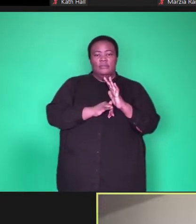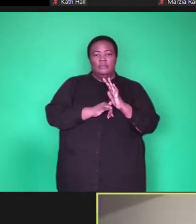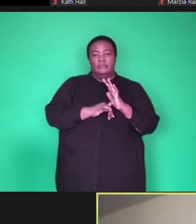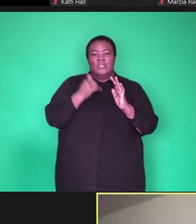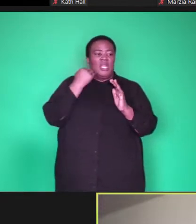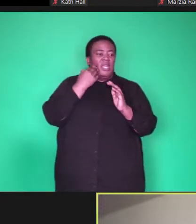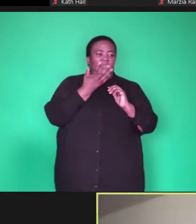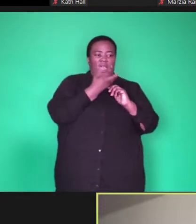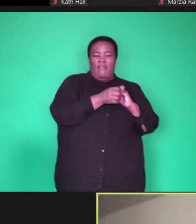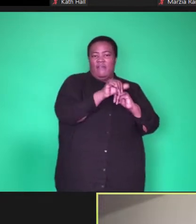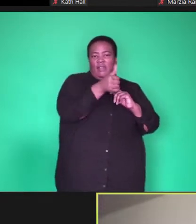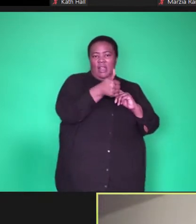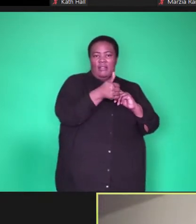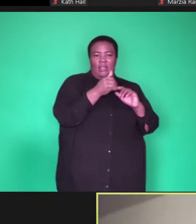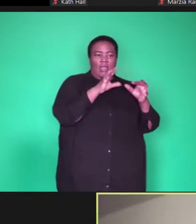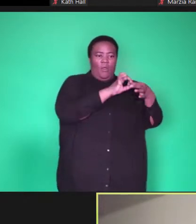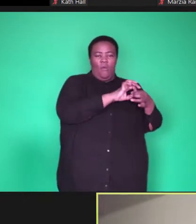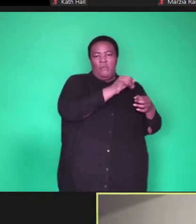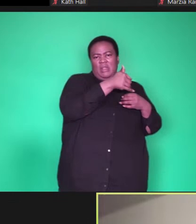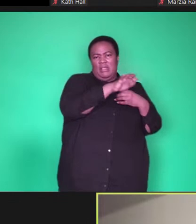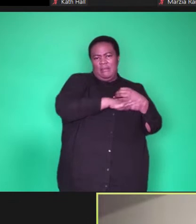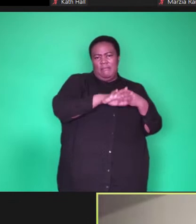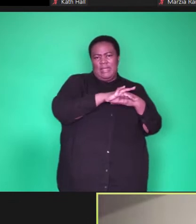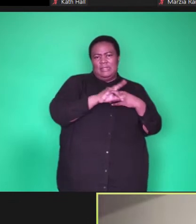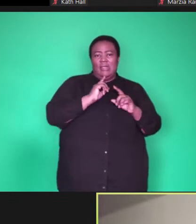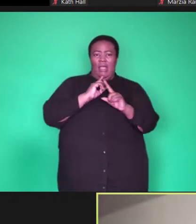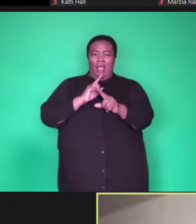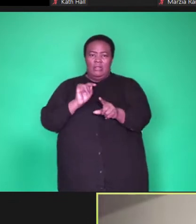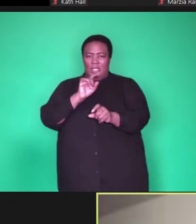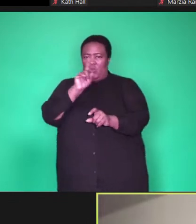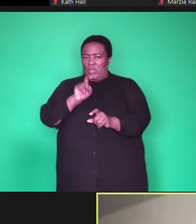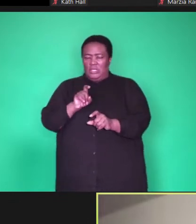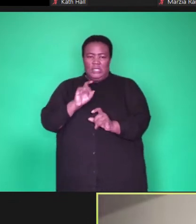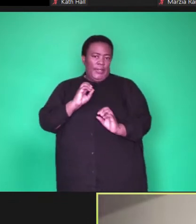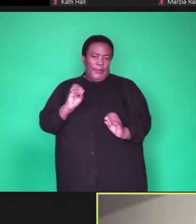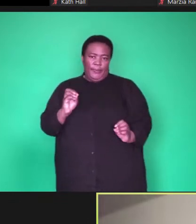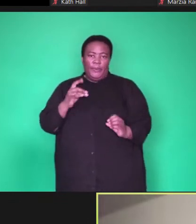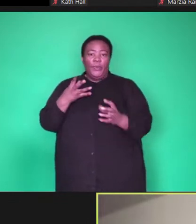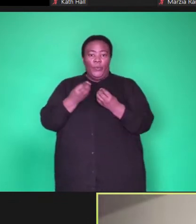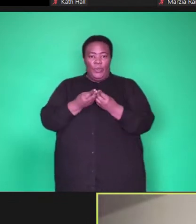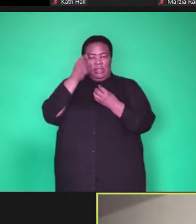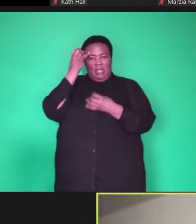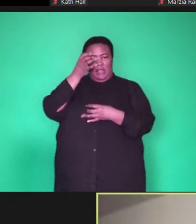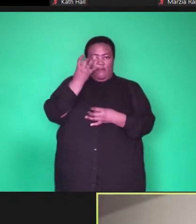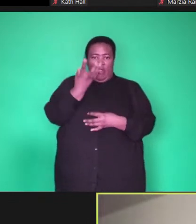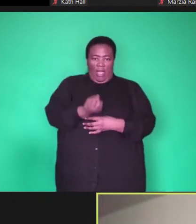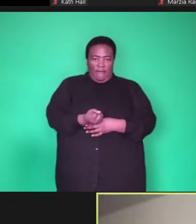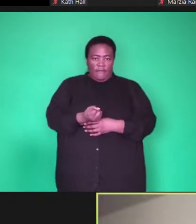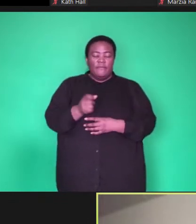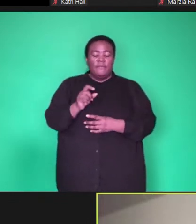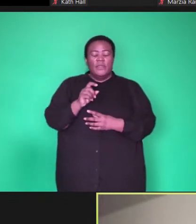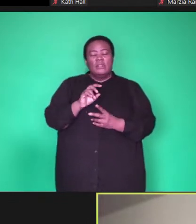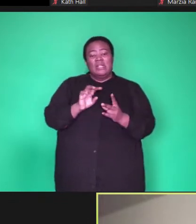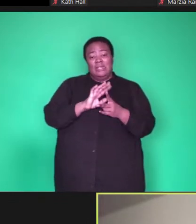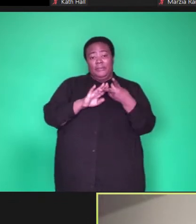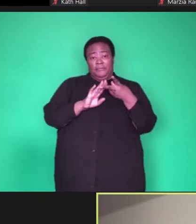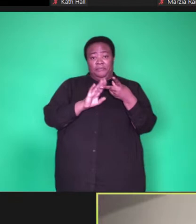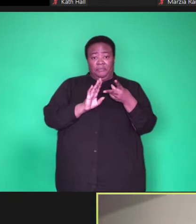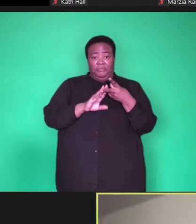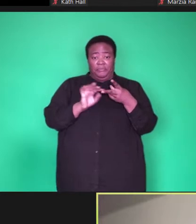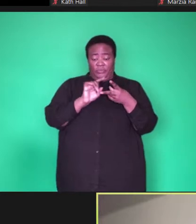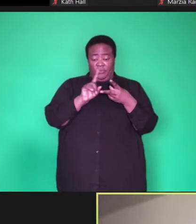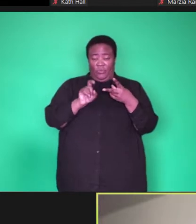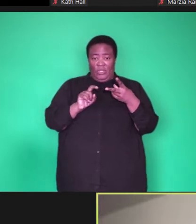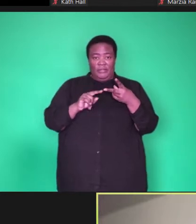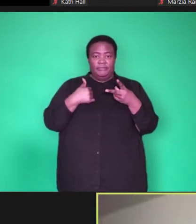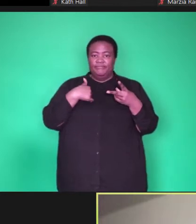somewhere else. So I can't answer that question with the data available. And the second question is no, I didn't attempt to assess